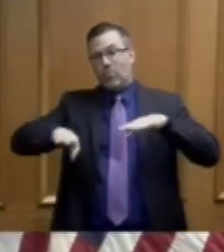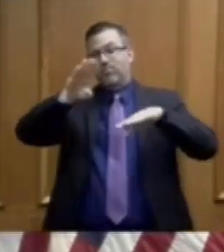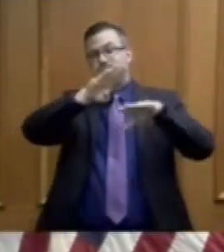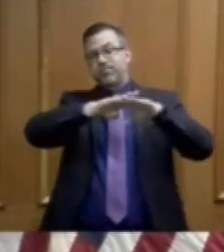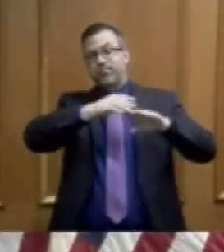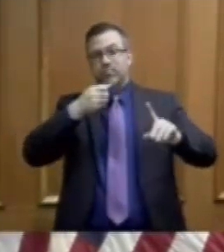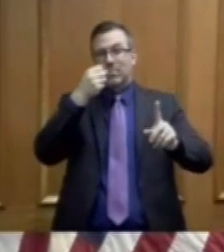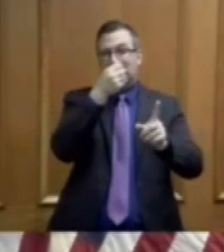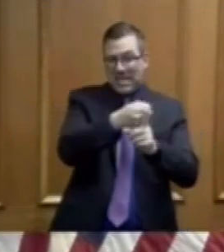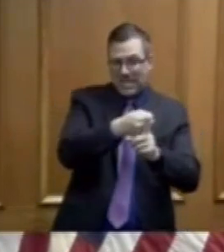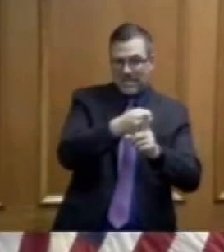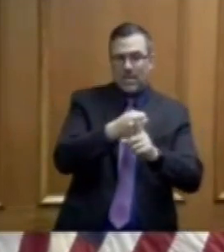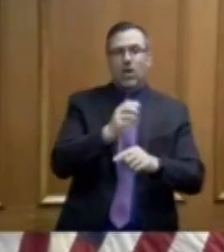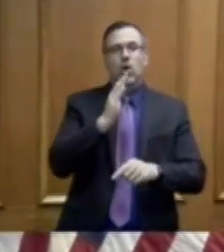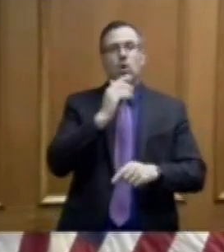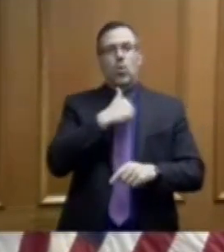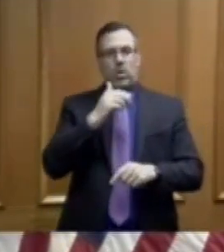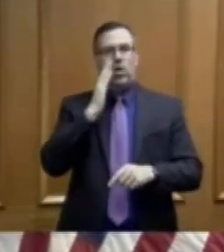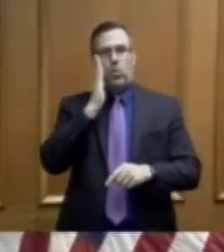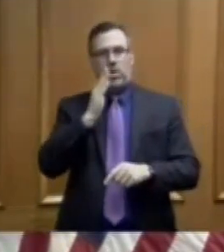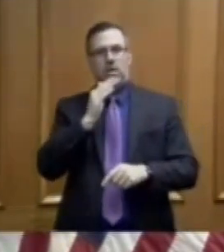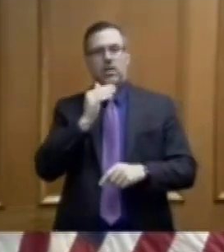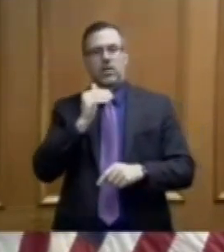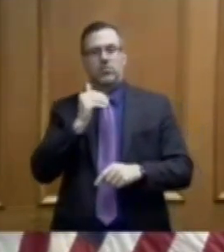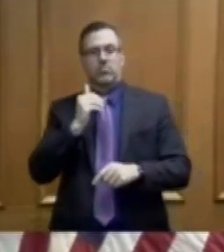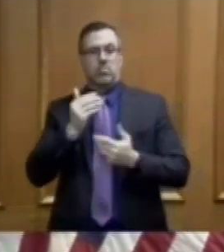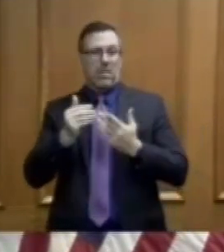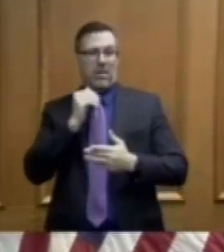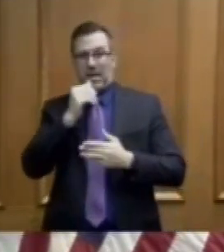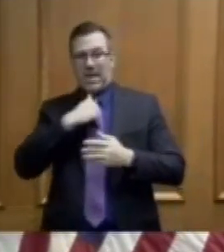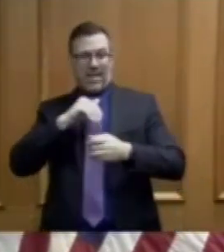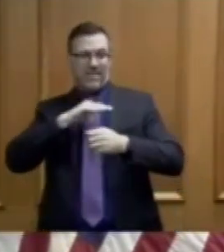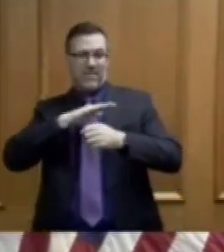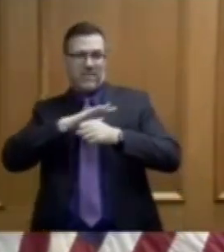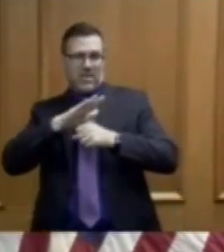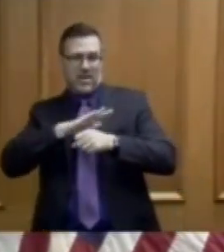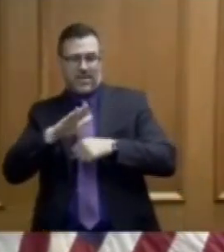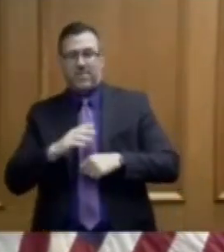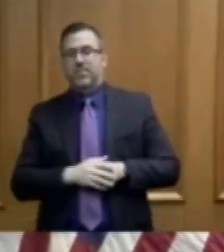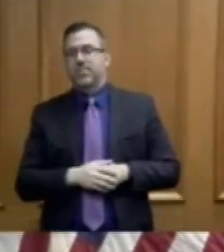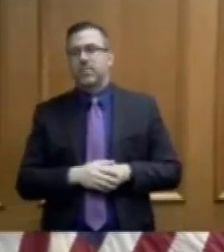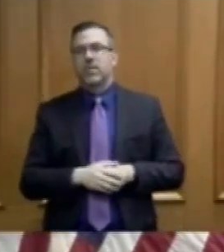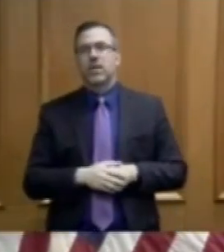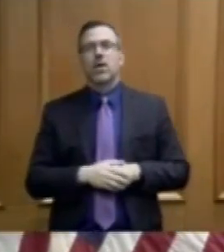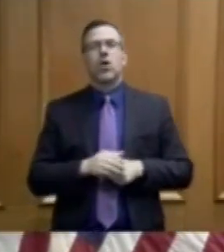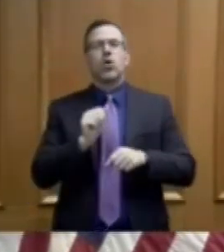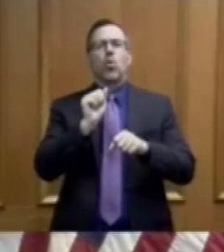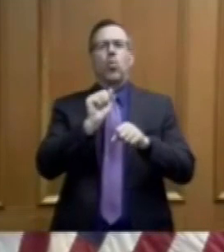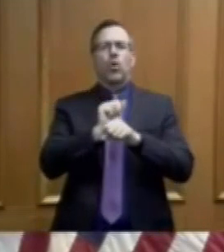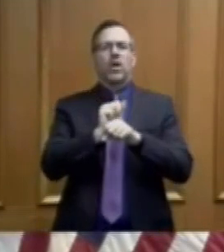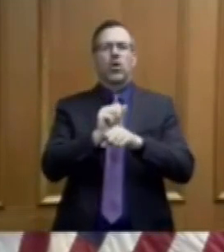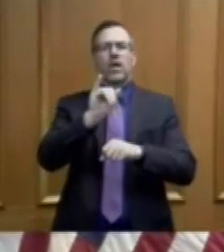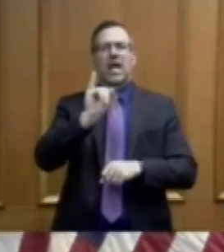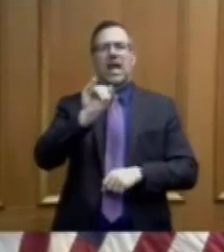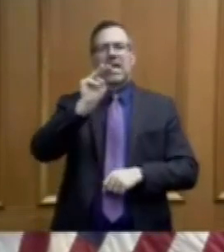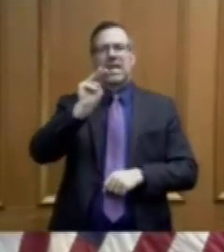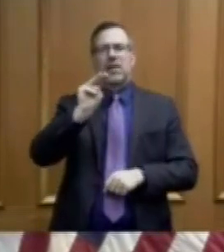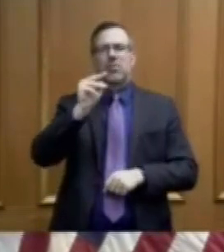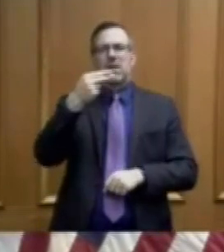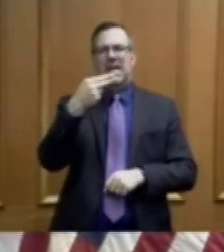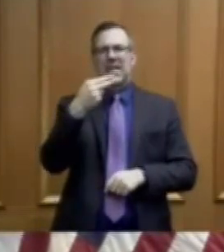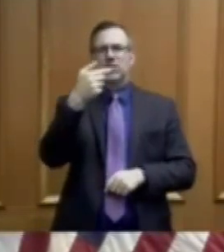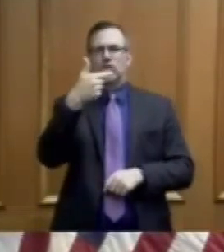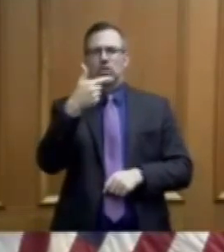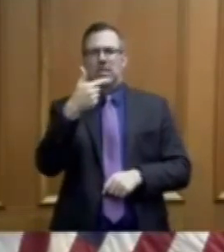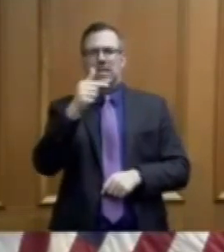we've talked about. There are a number of models right now. We're working on this IMHE model, We are